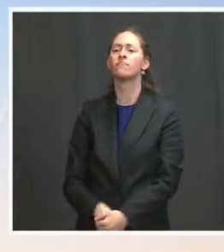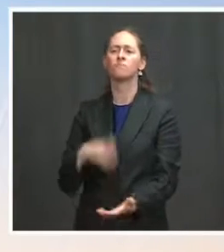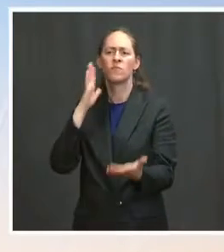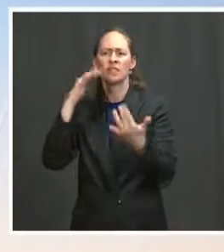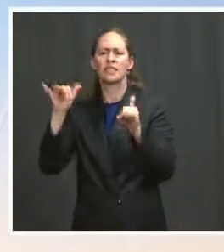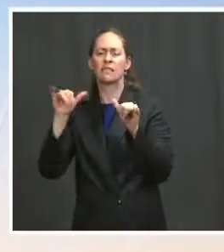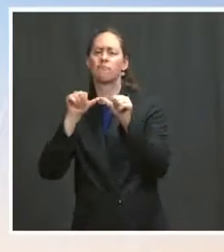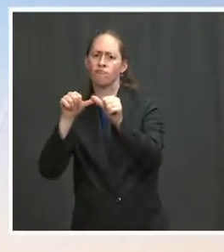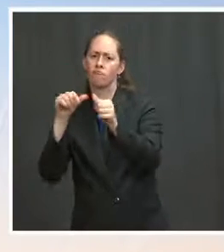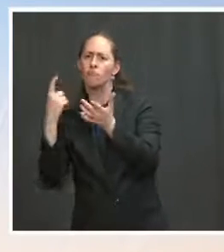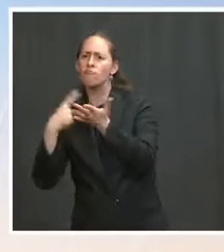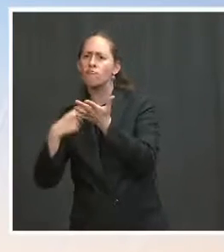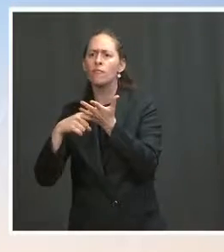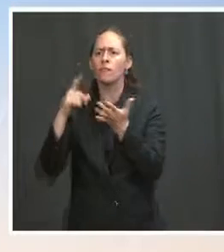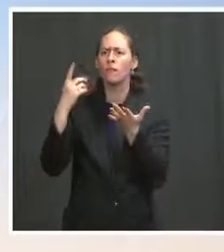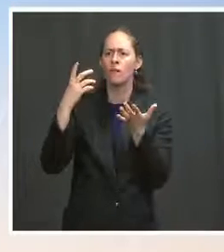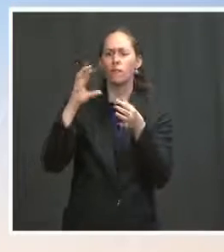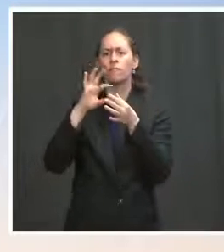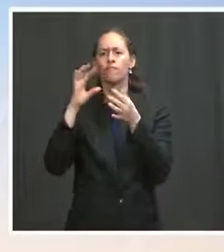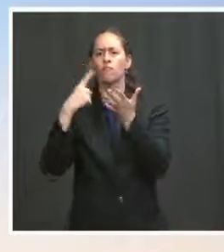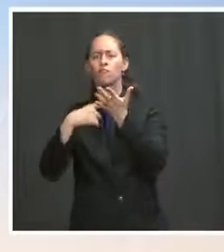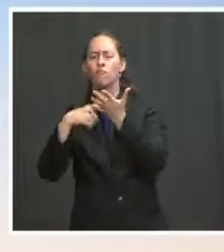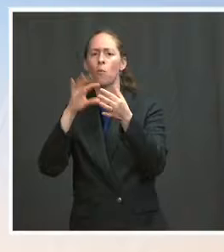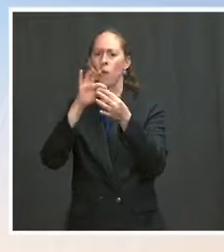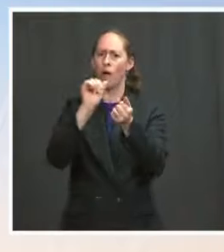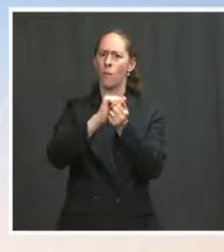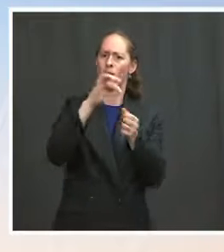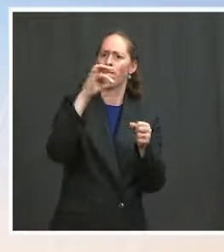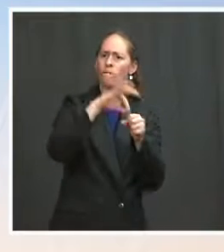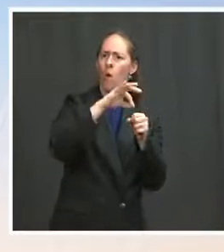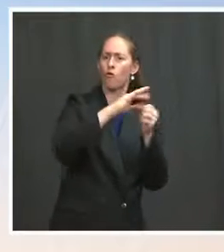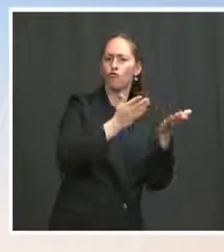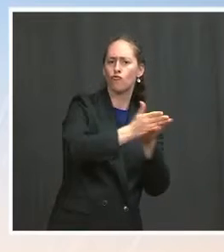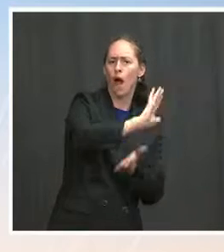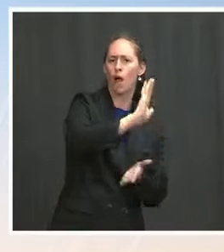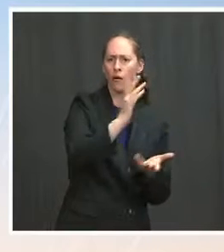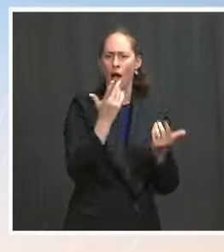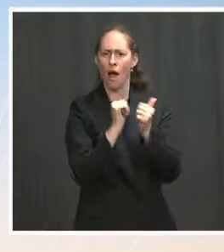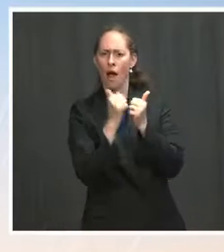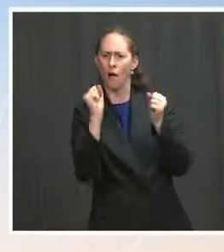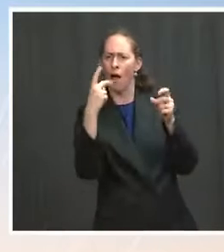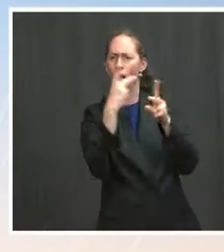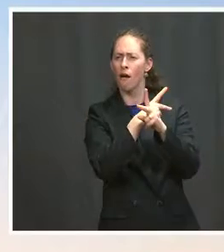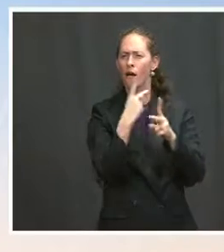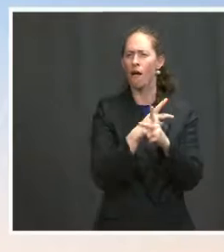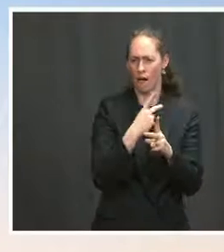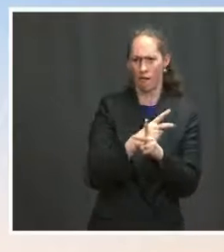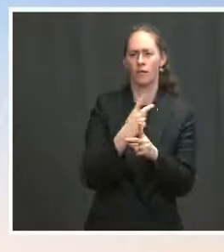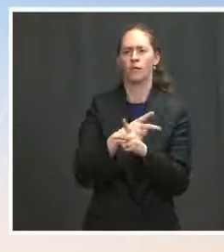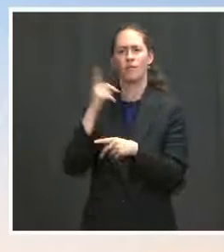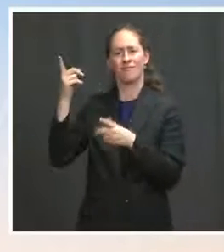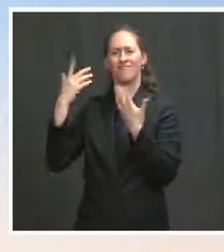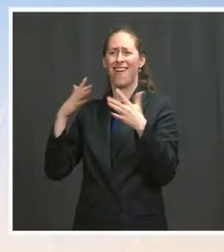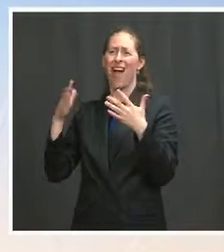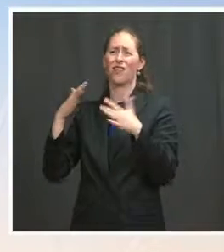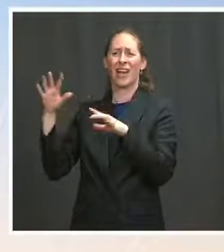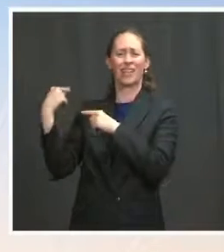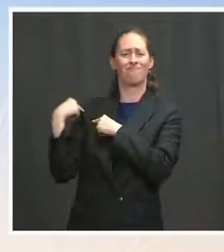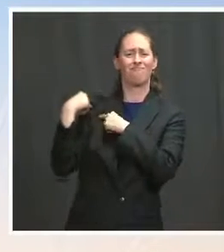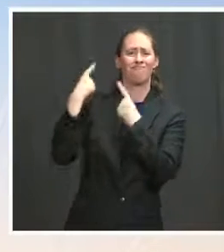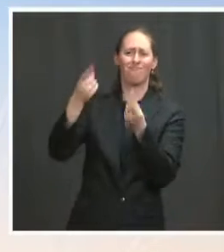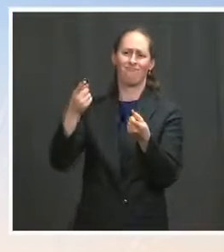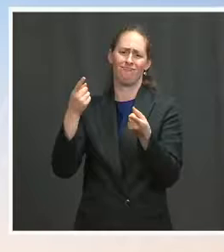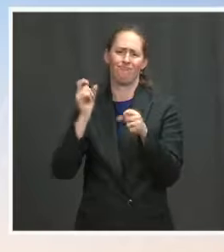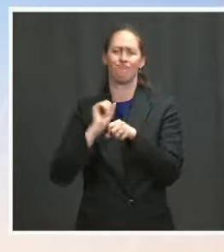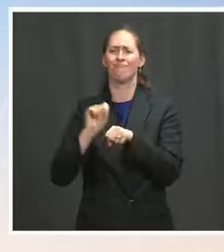him next week on that. We're still finalizing the details, and he's been engaged in that work through his career, so you'll hear more from him on that next